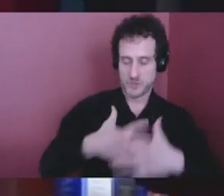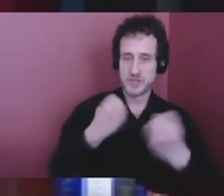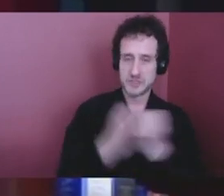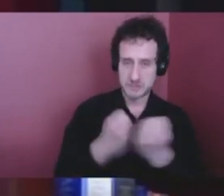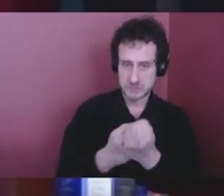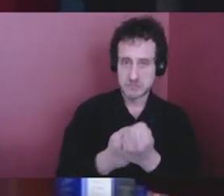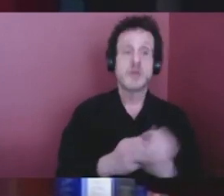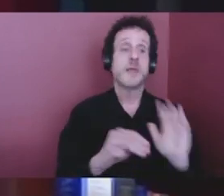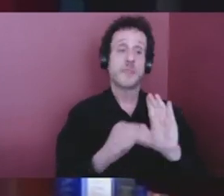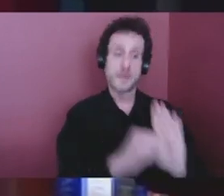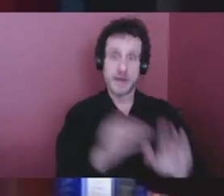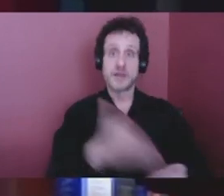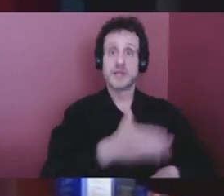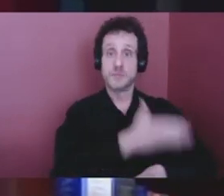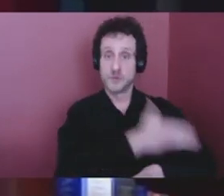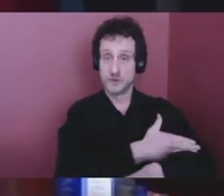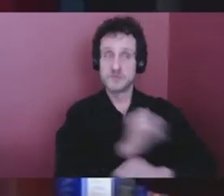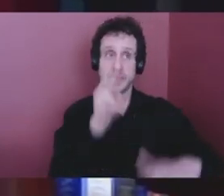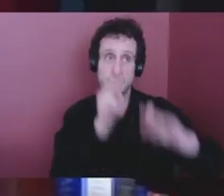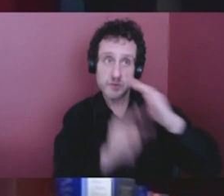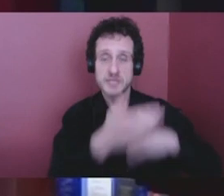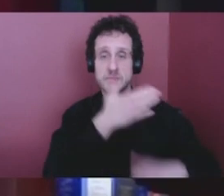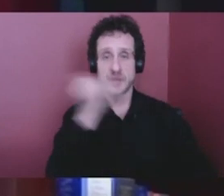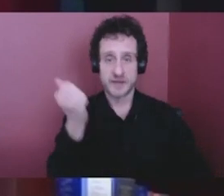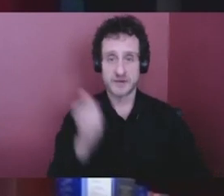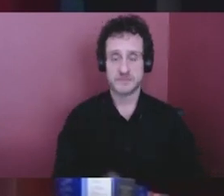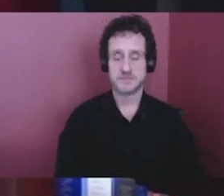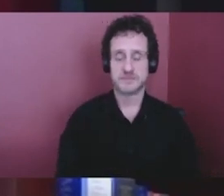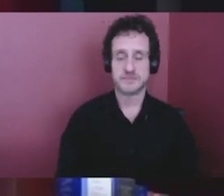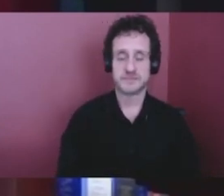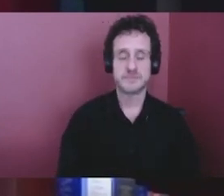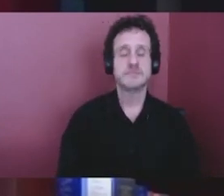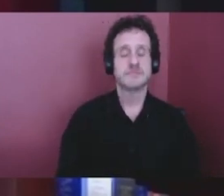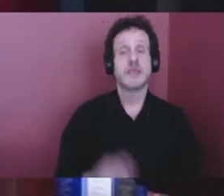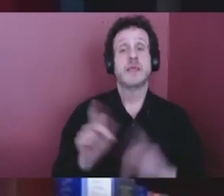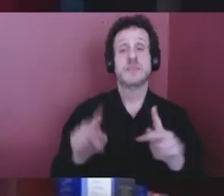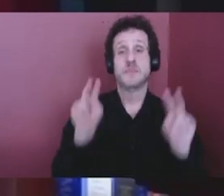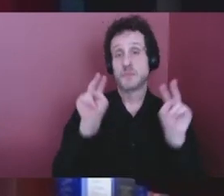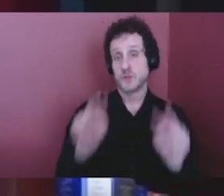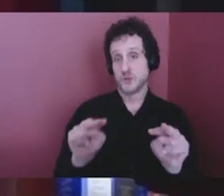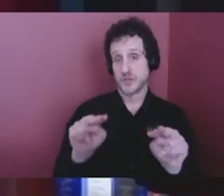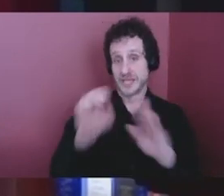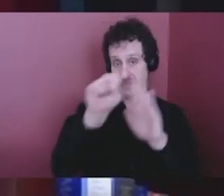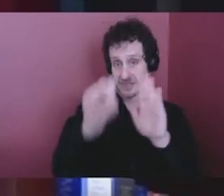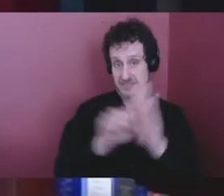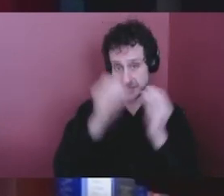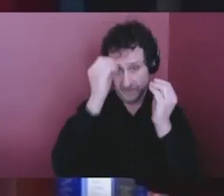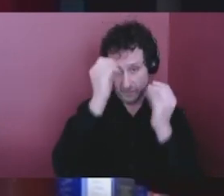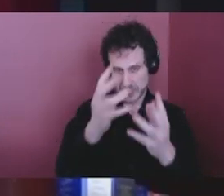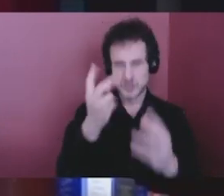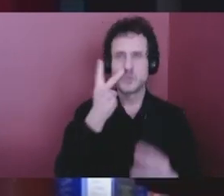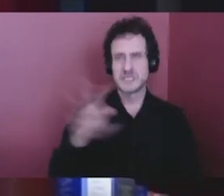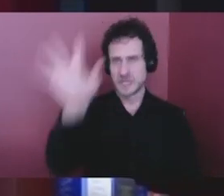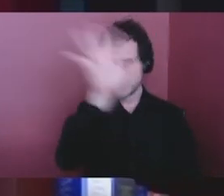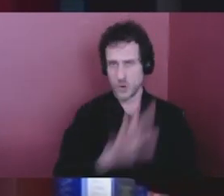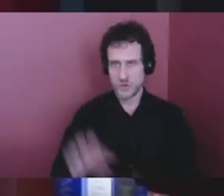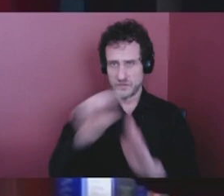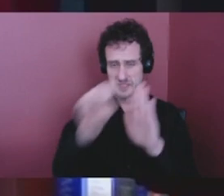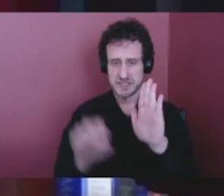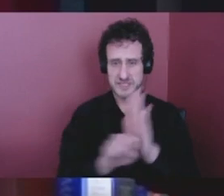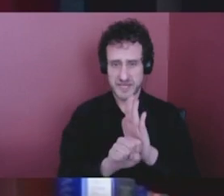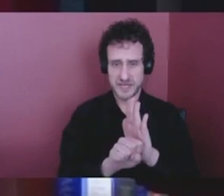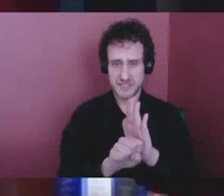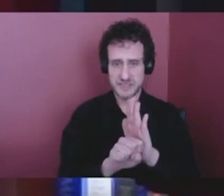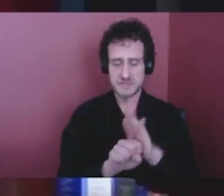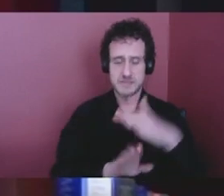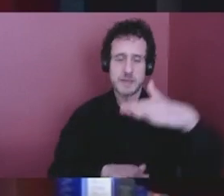outcome. Everyone tracking our state's data has likely seen that on a statewide basis, we haven't